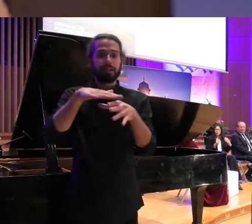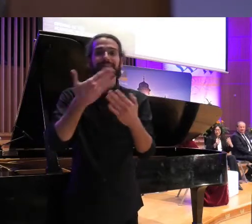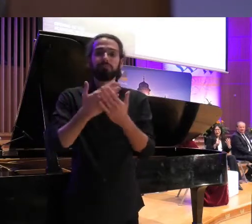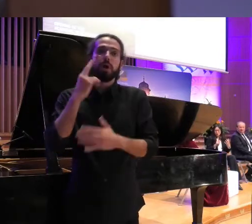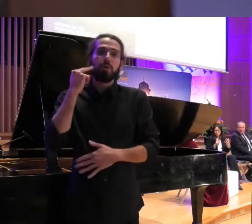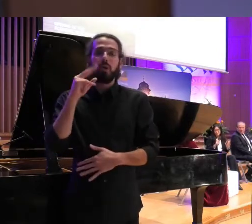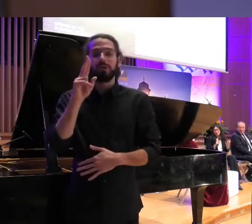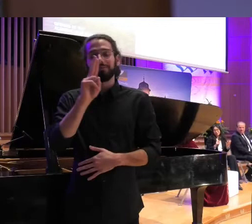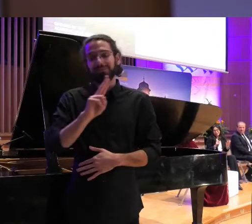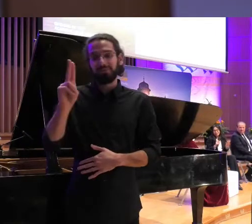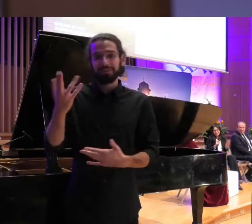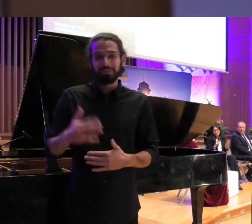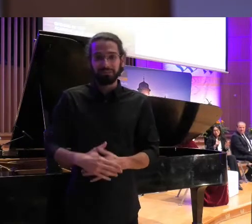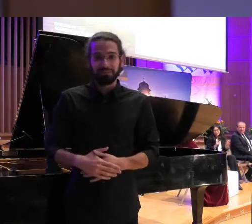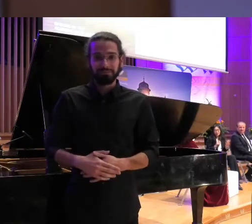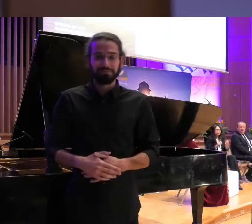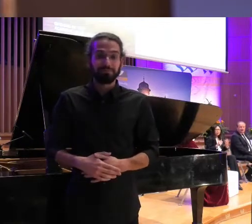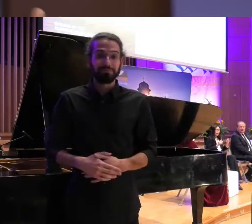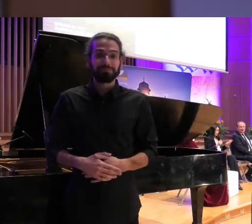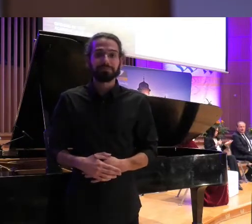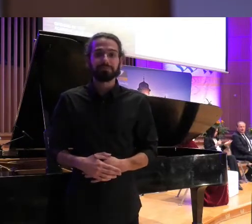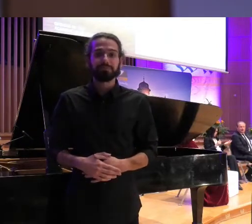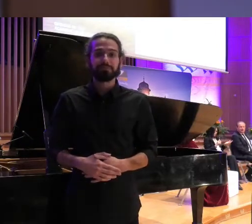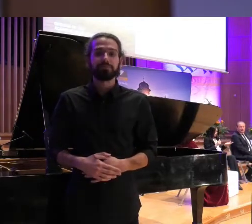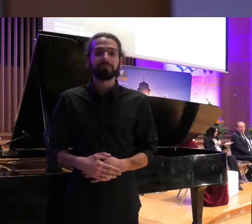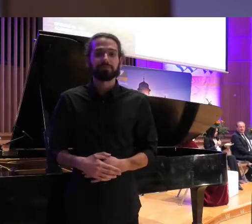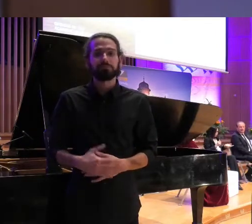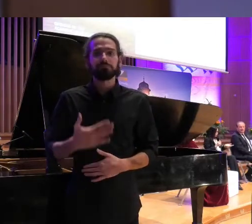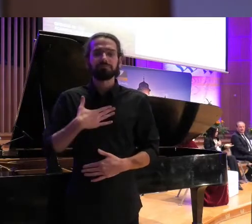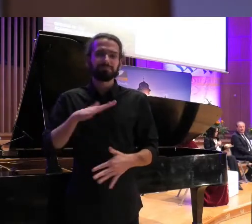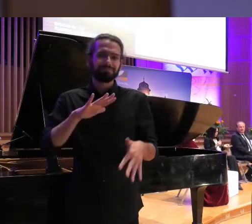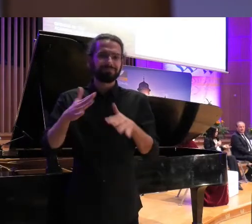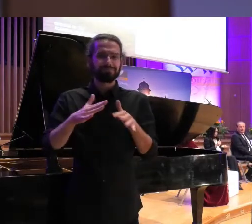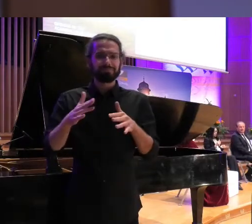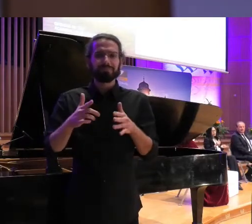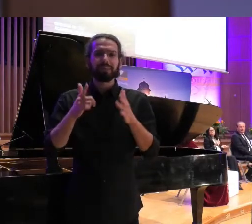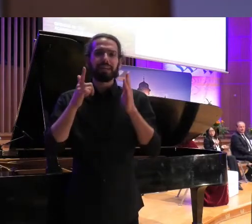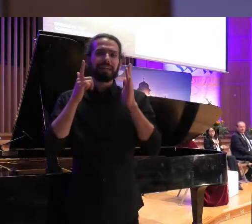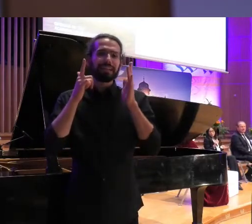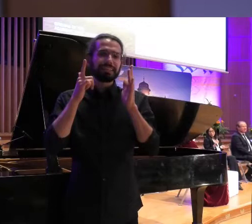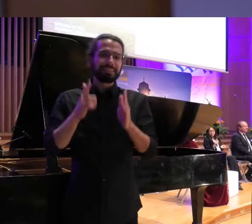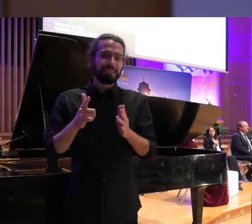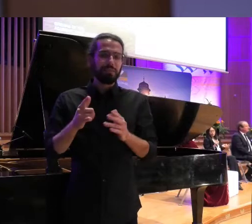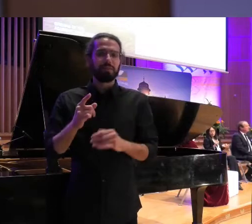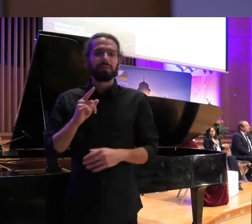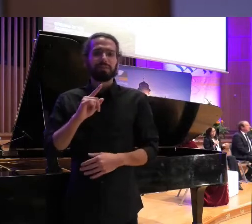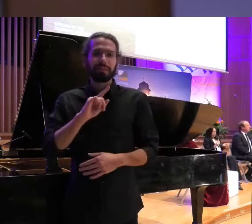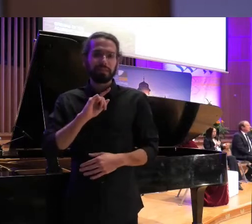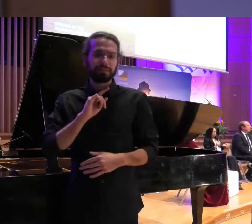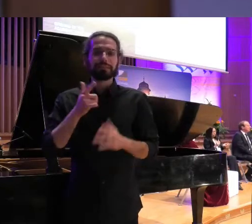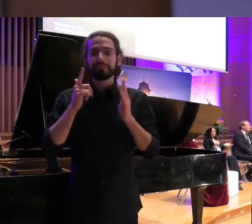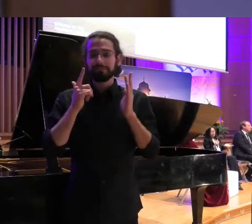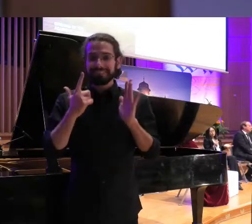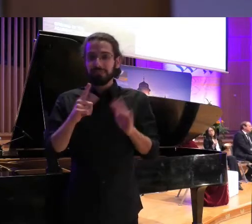although we are actually really a think tank. We have about 700 staff members at the university, and we